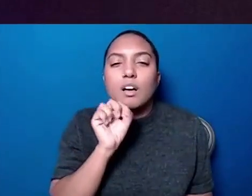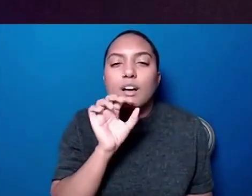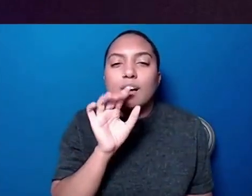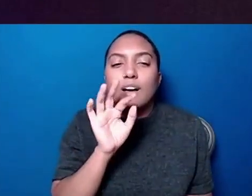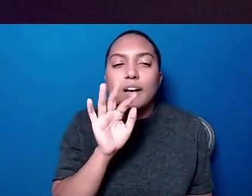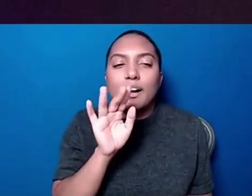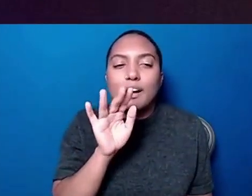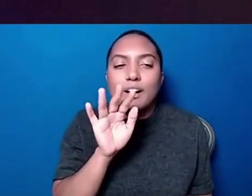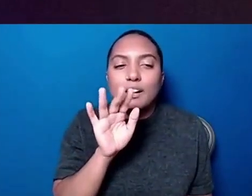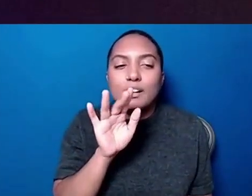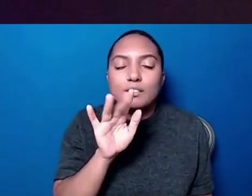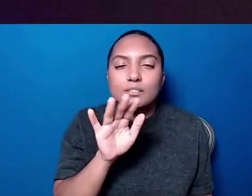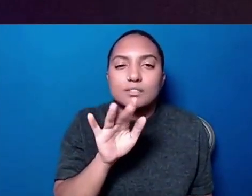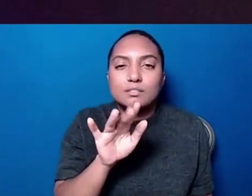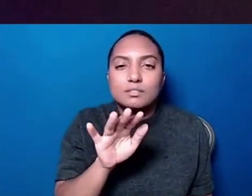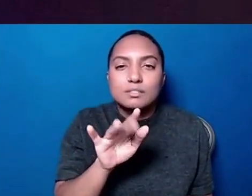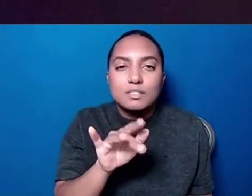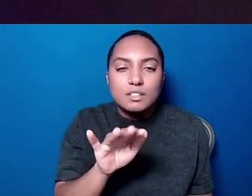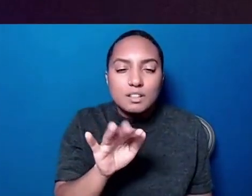Imagine and breathe.